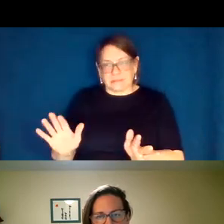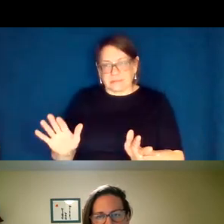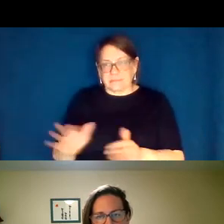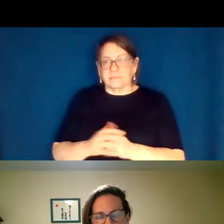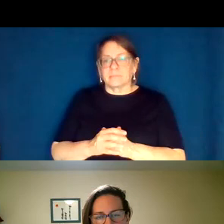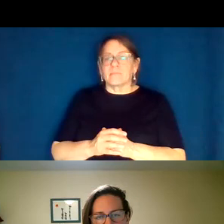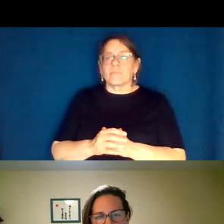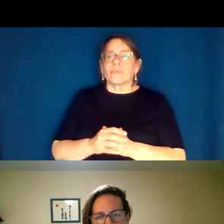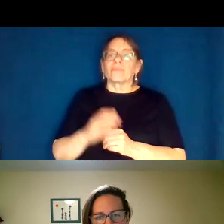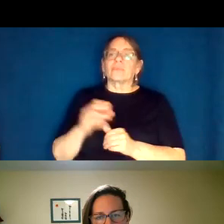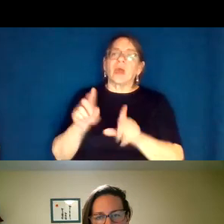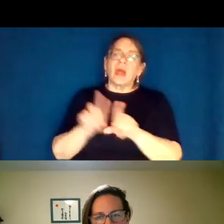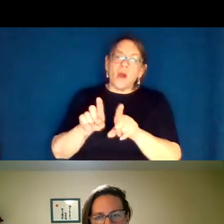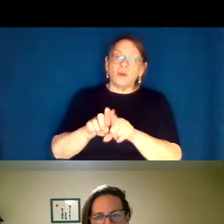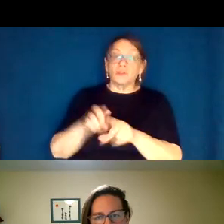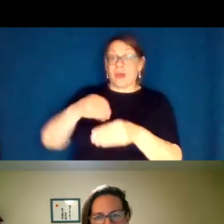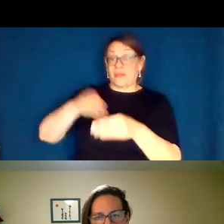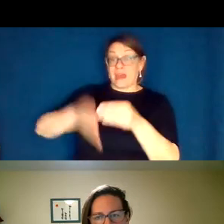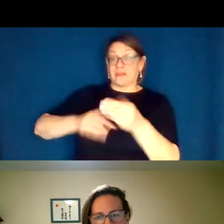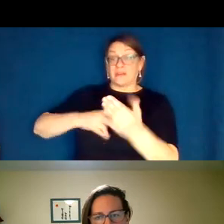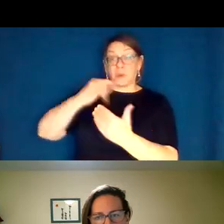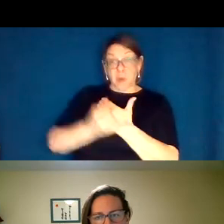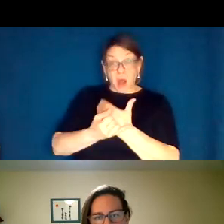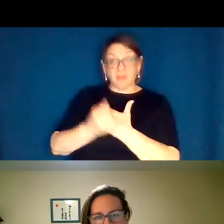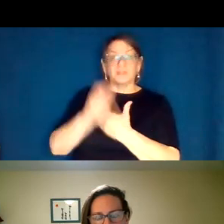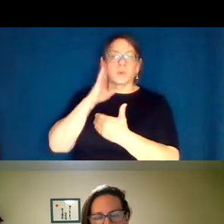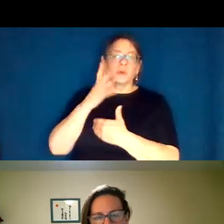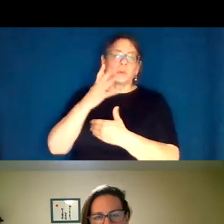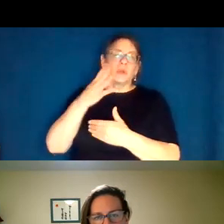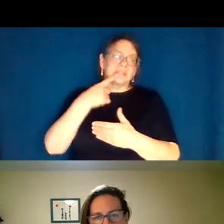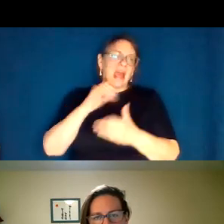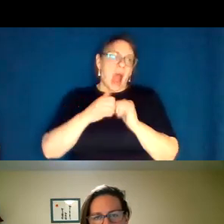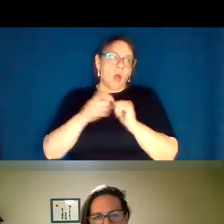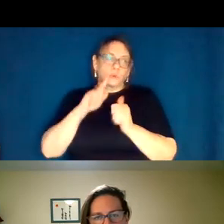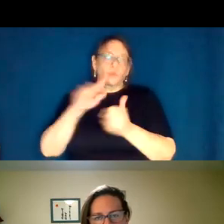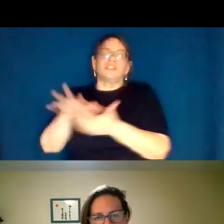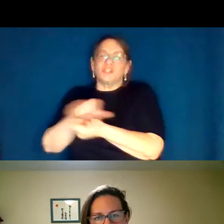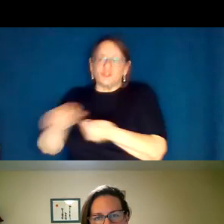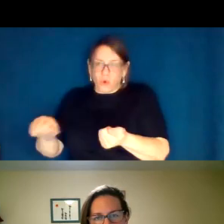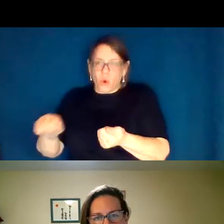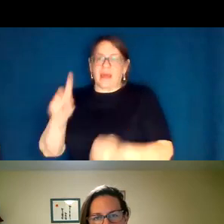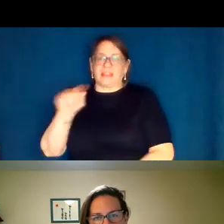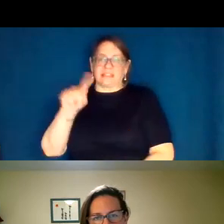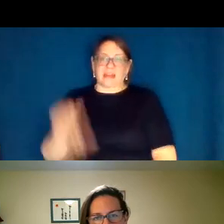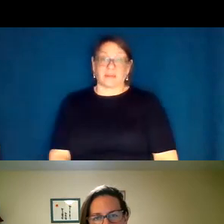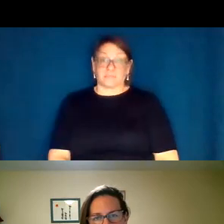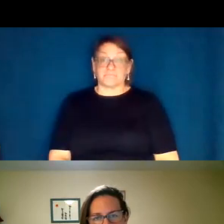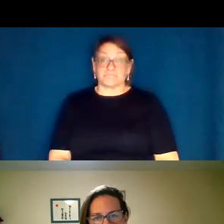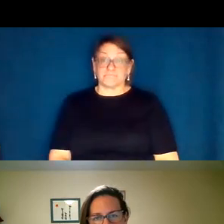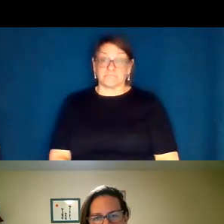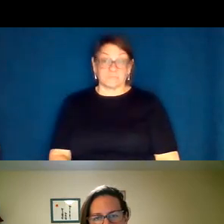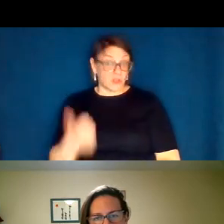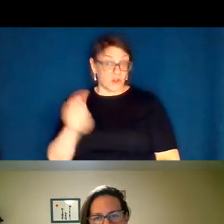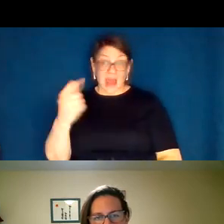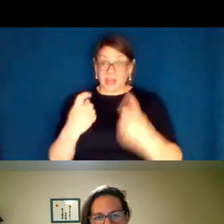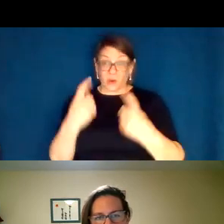will just lay out, at the end of the project period, this is how the data should be destroyed. So that's the general overview. Are there any